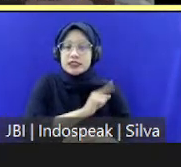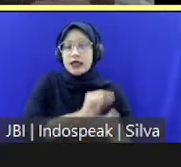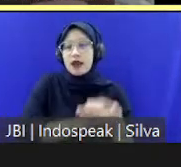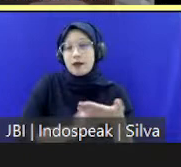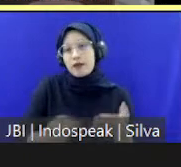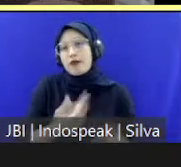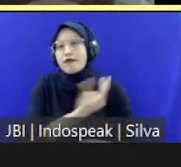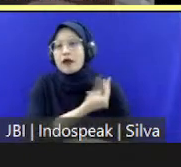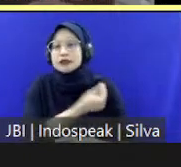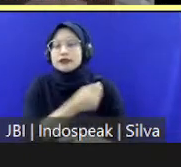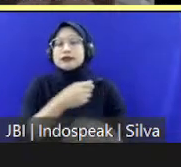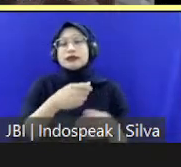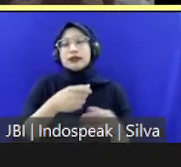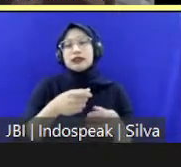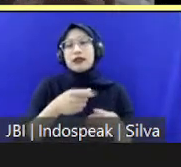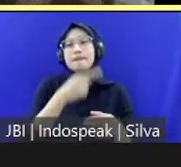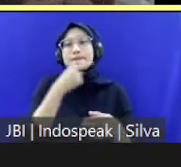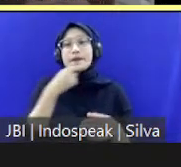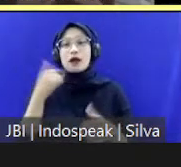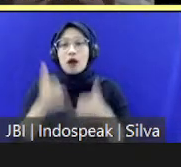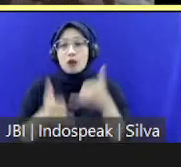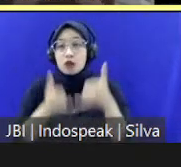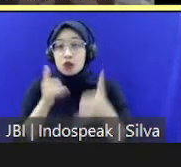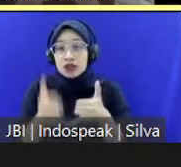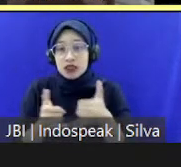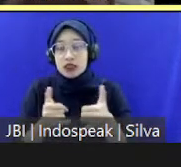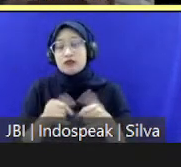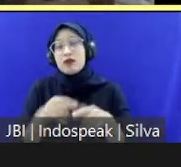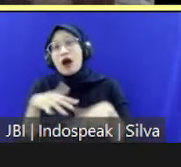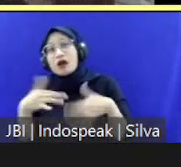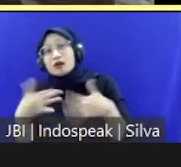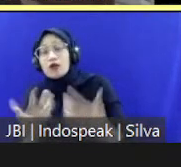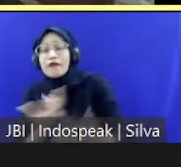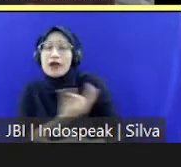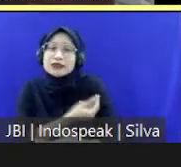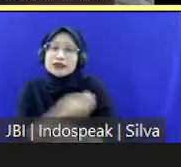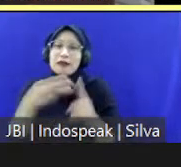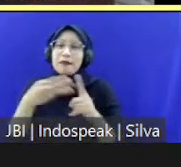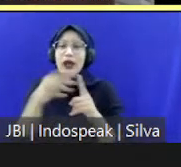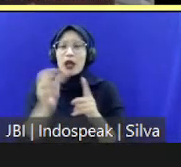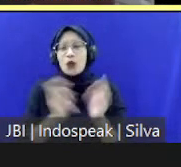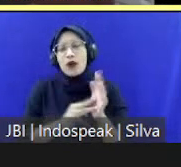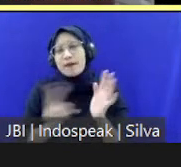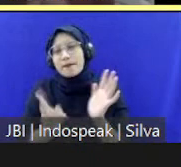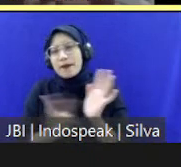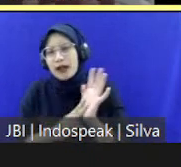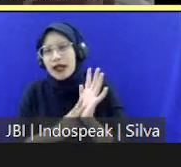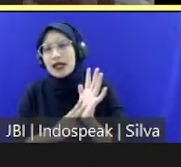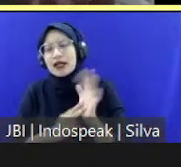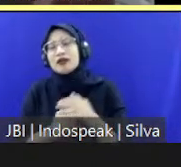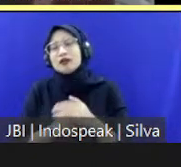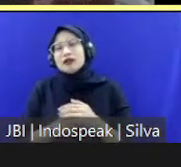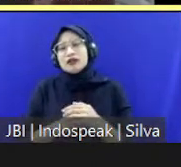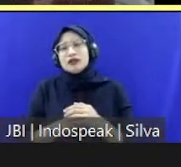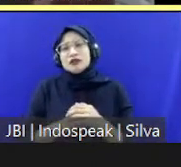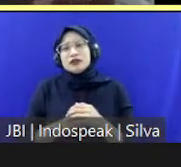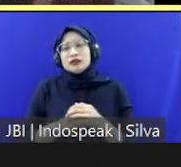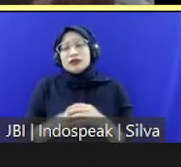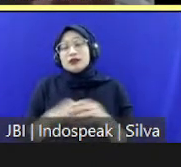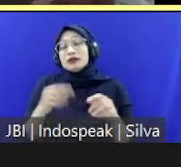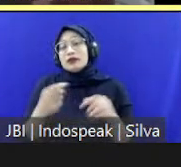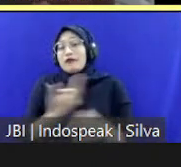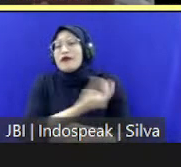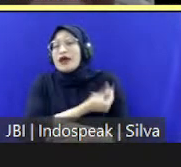also vaccine BUMN, which is kind of a little bit less known, but vaccine BUMN is